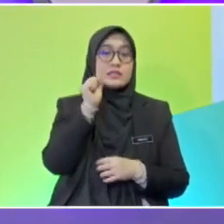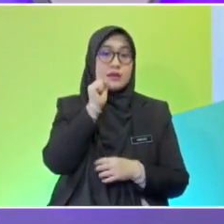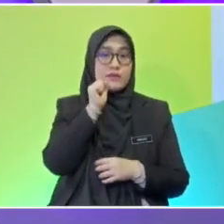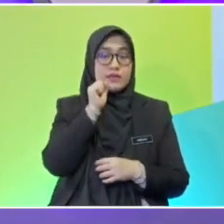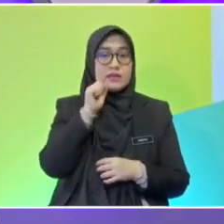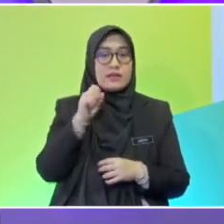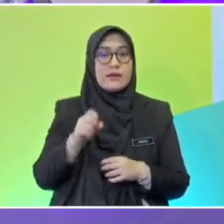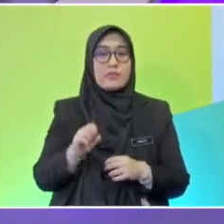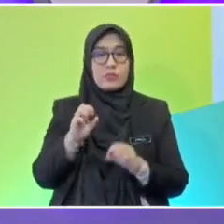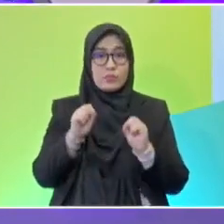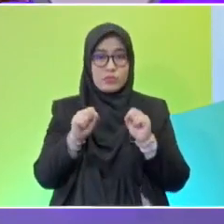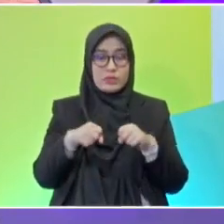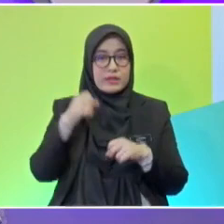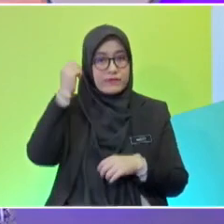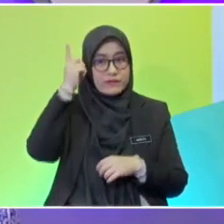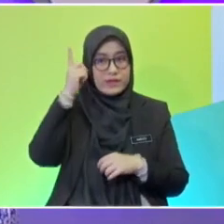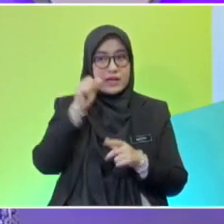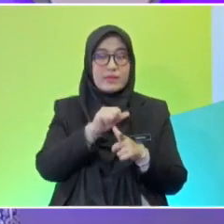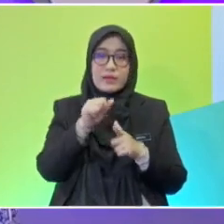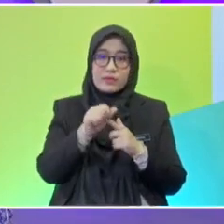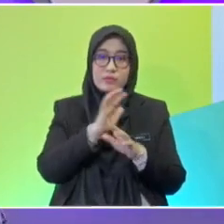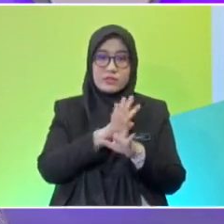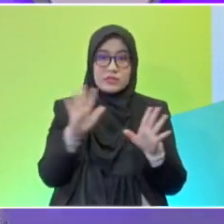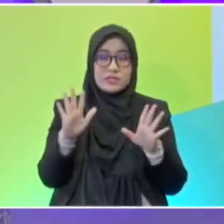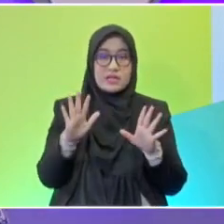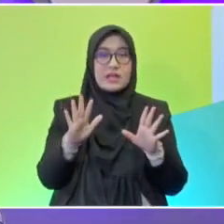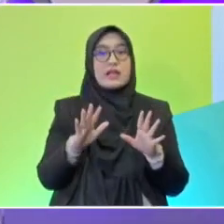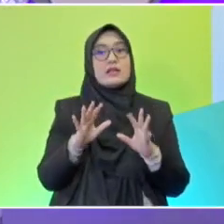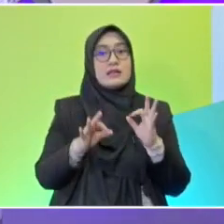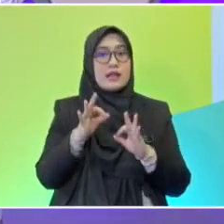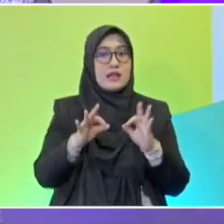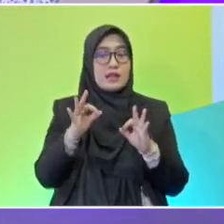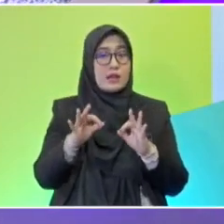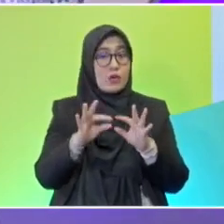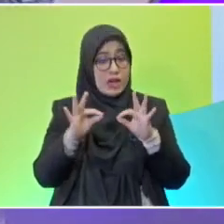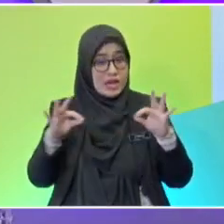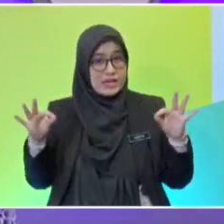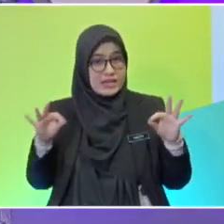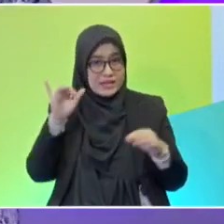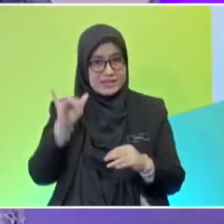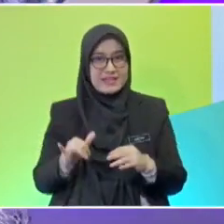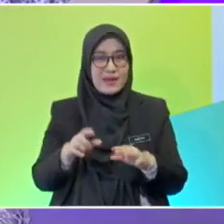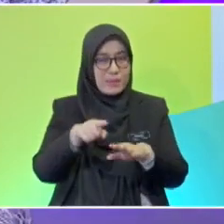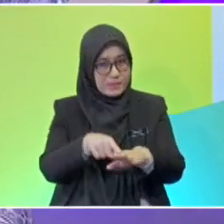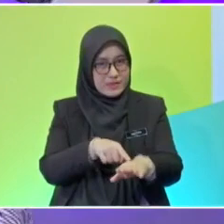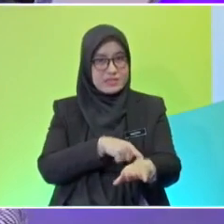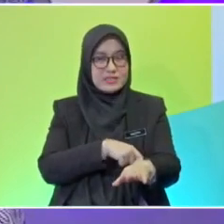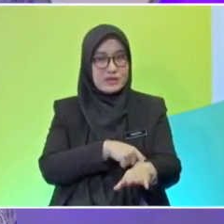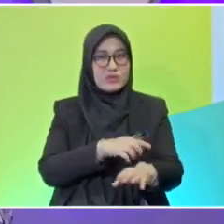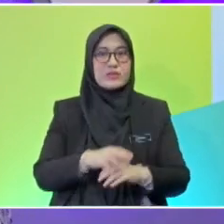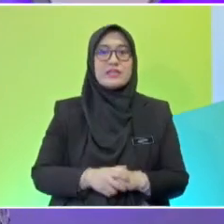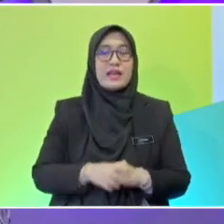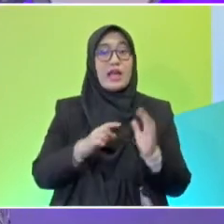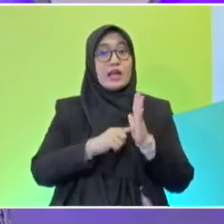that I have given here is through the pictures that I may have shown earlier or through my gestures. Okay, so that is one example of how